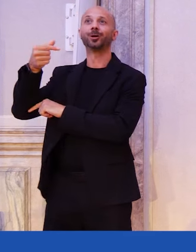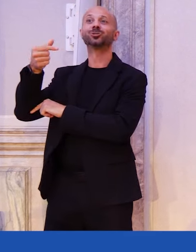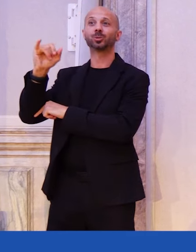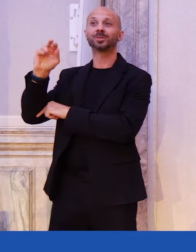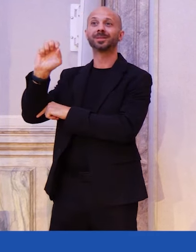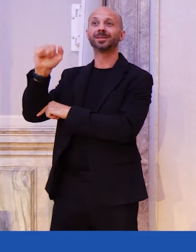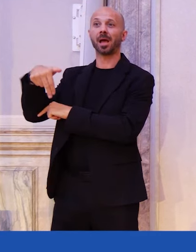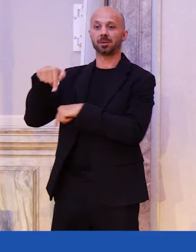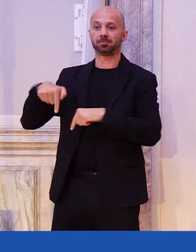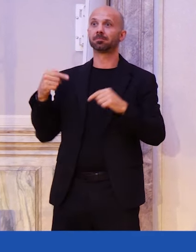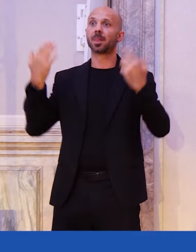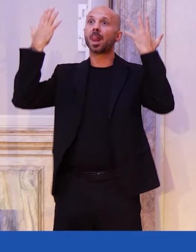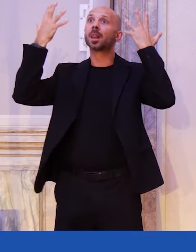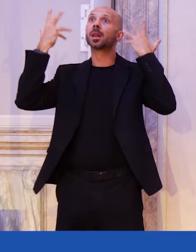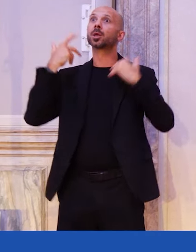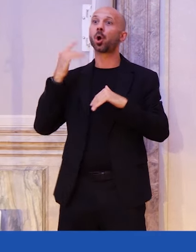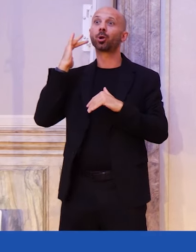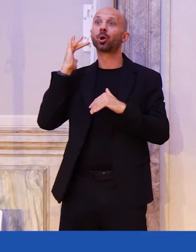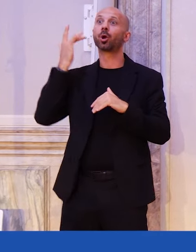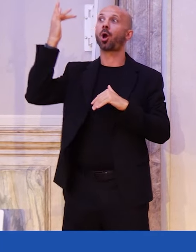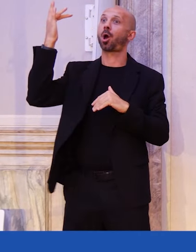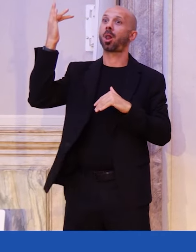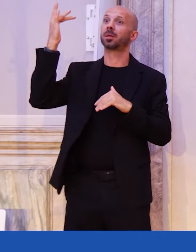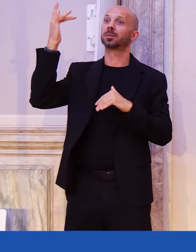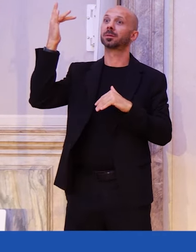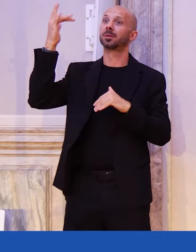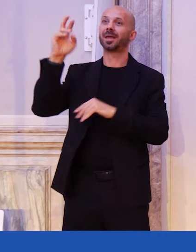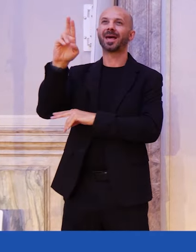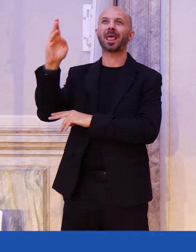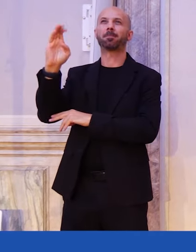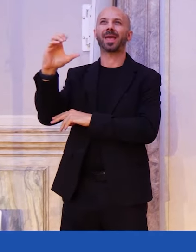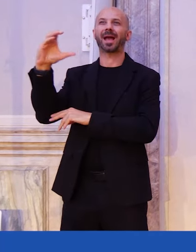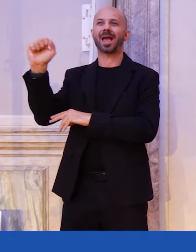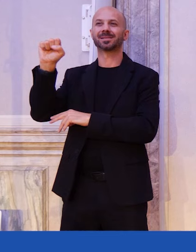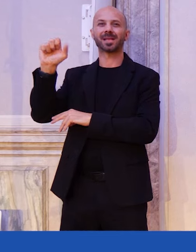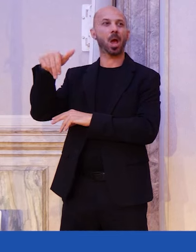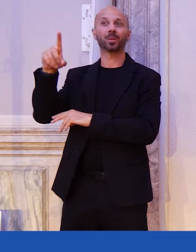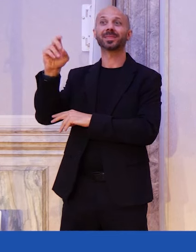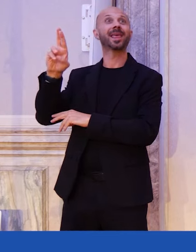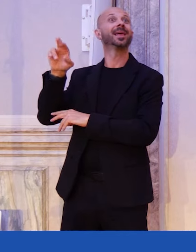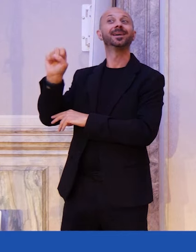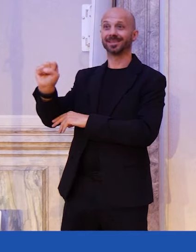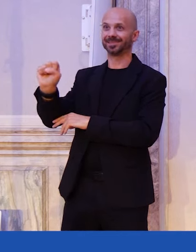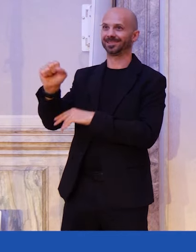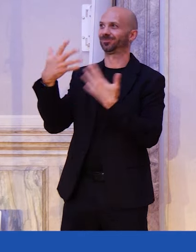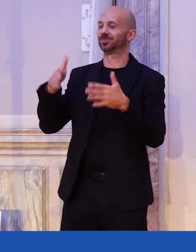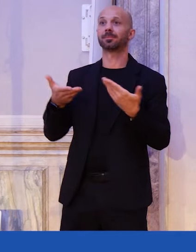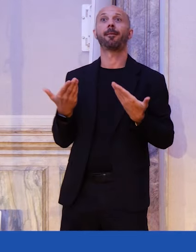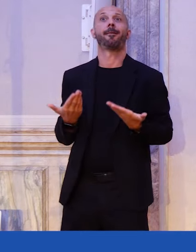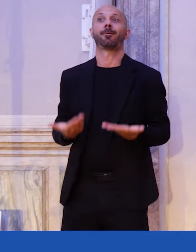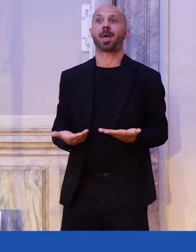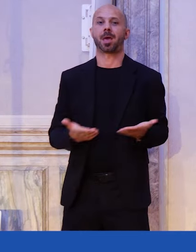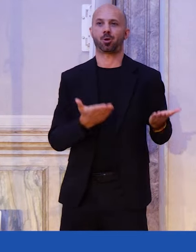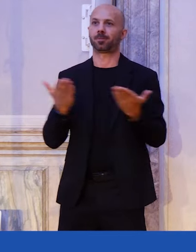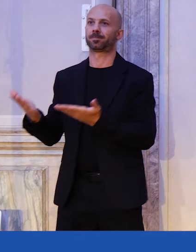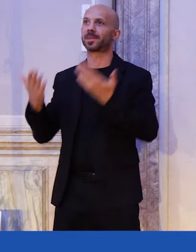salak after the Golden Lion to Rebecca Saunders we are here to celebrate Ensemble mod the